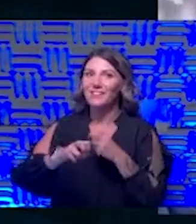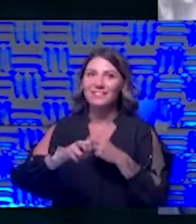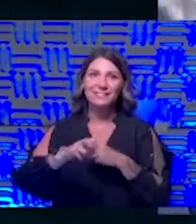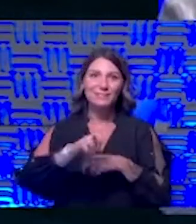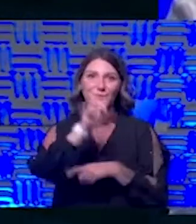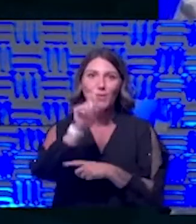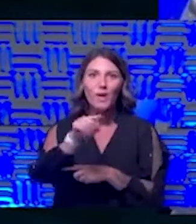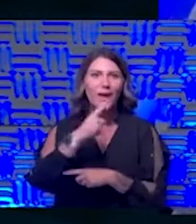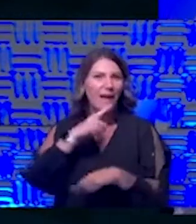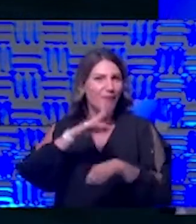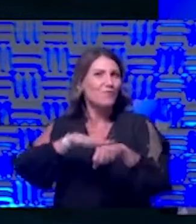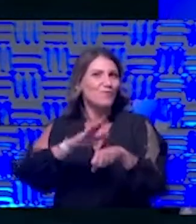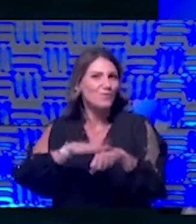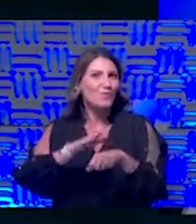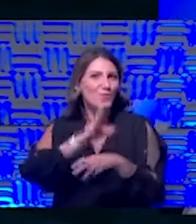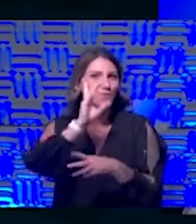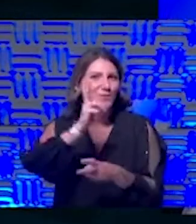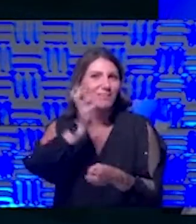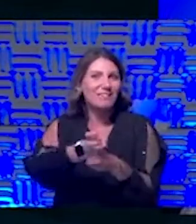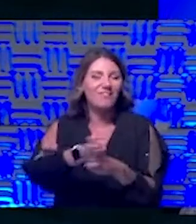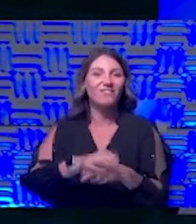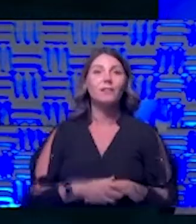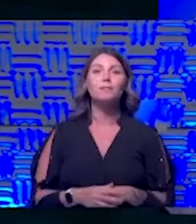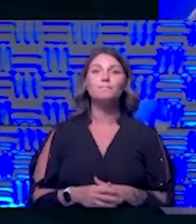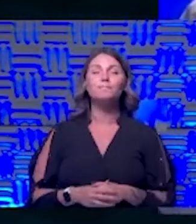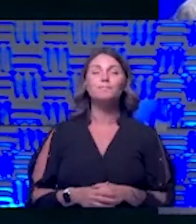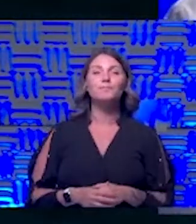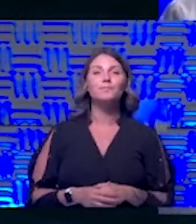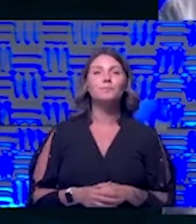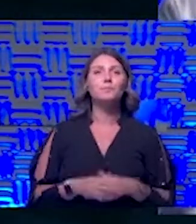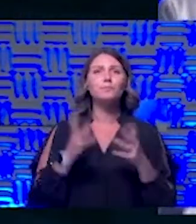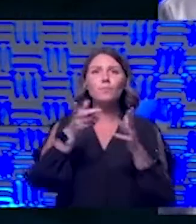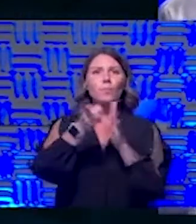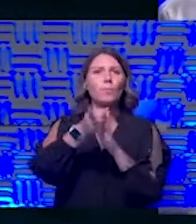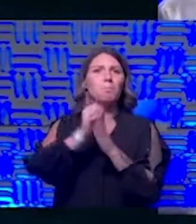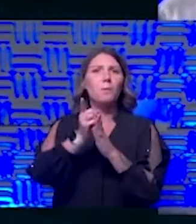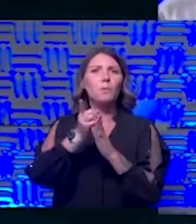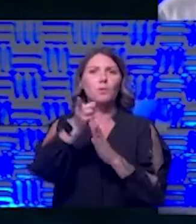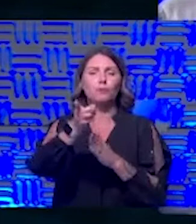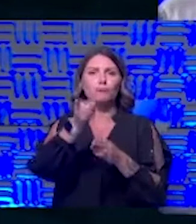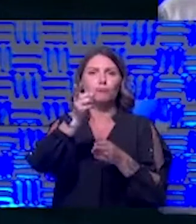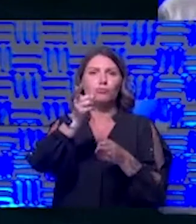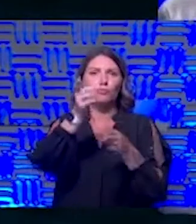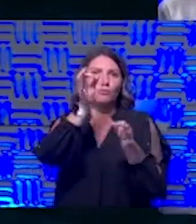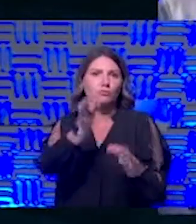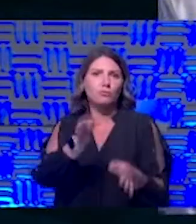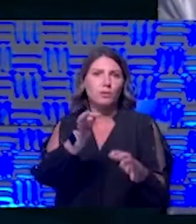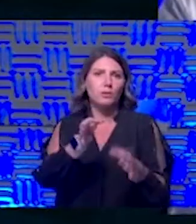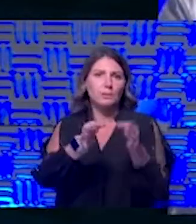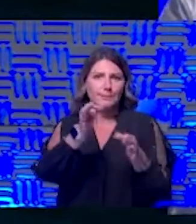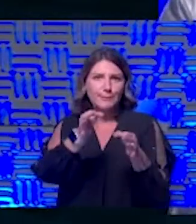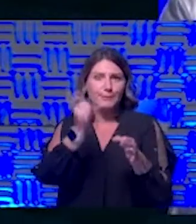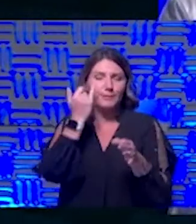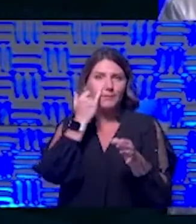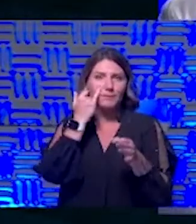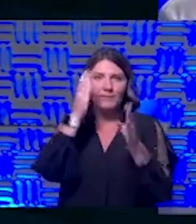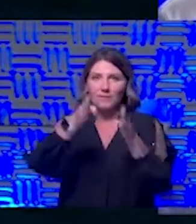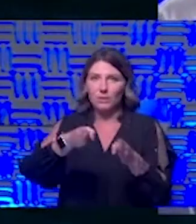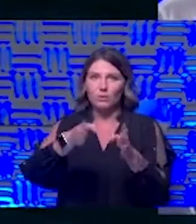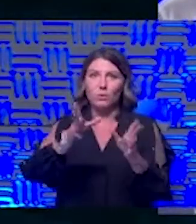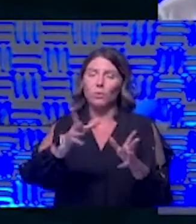warned you that it was going to be really hard. So here it comes. So at what point, how do you judge if you're an individual? Because we can just talk about the